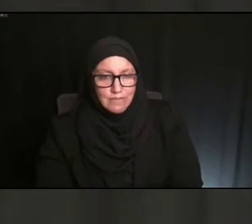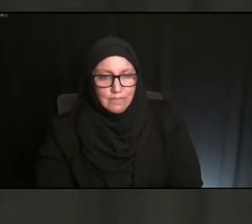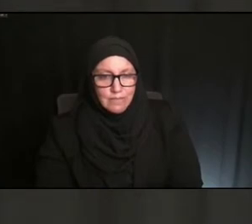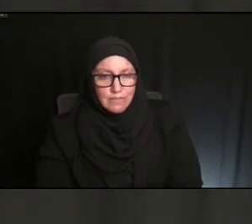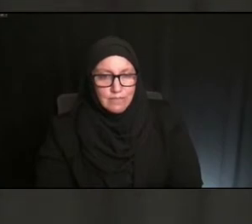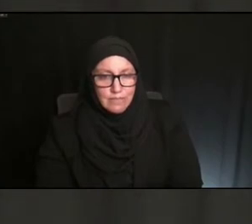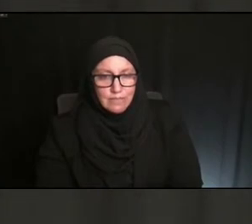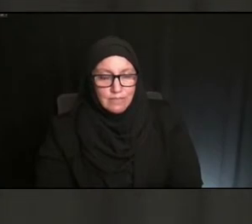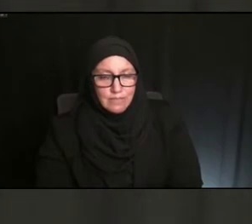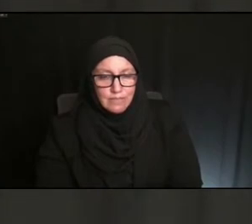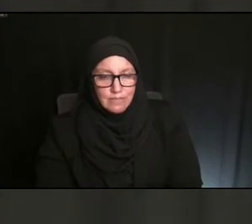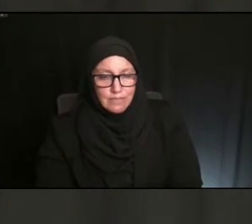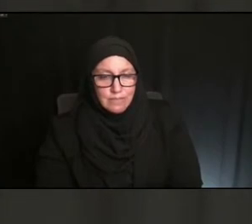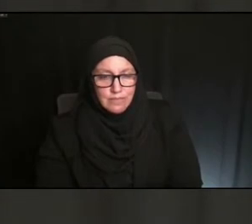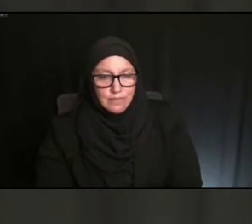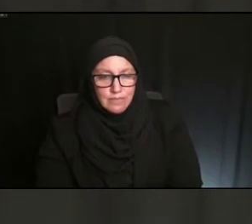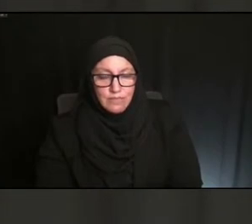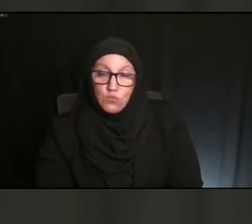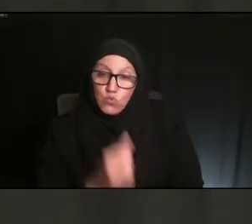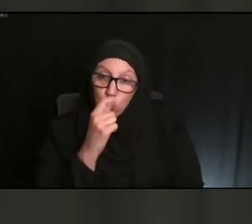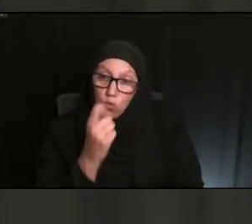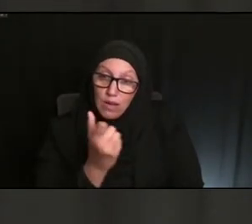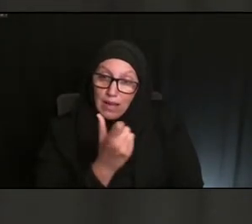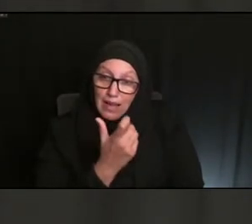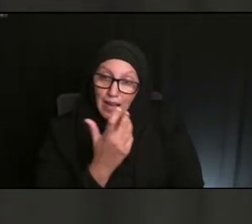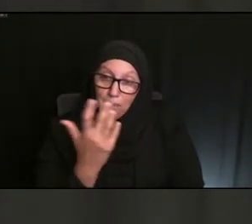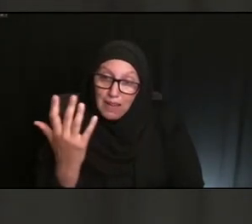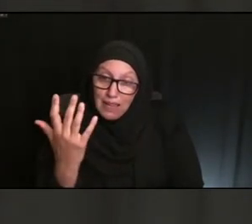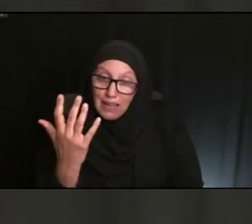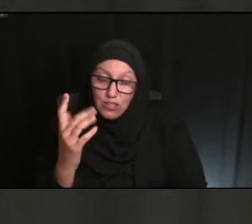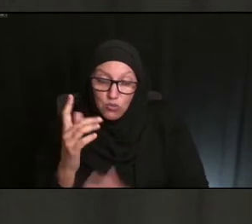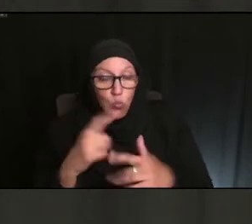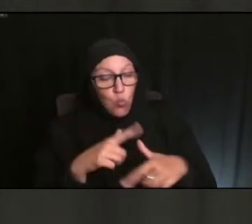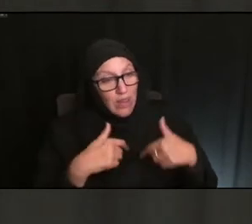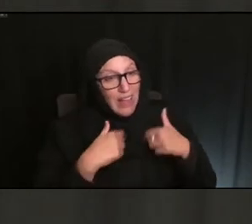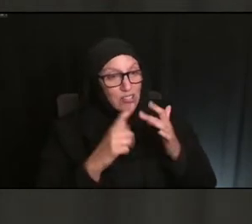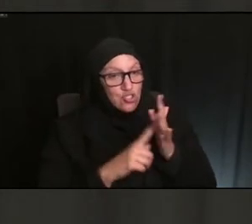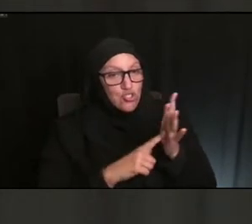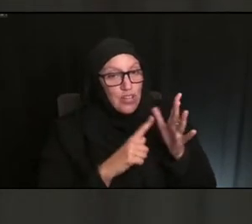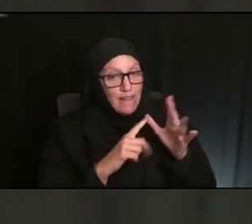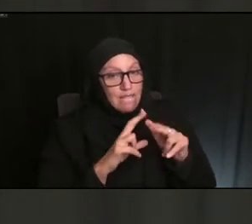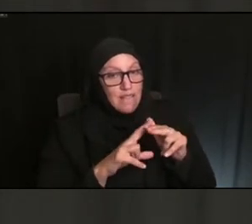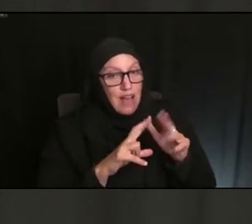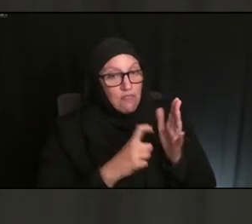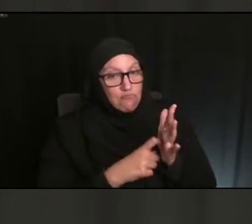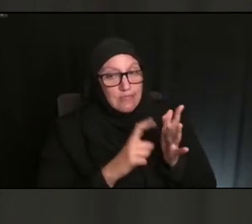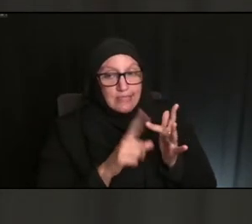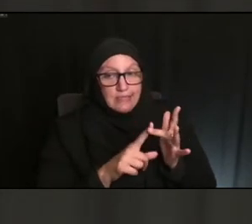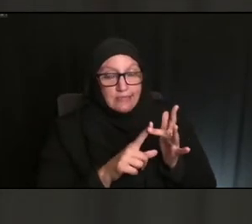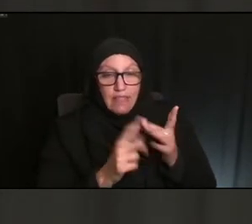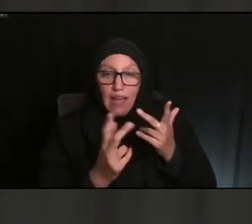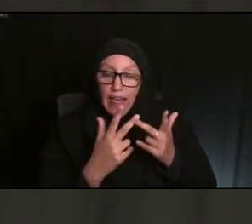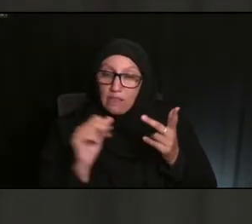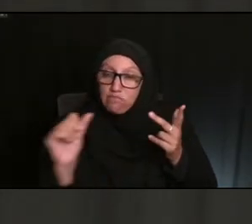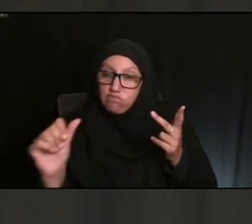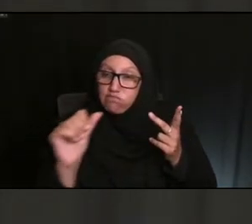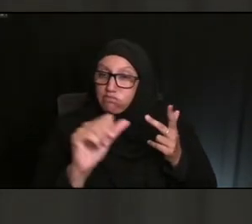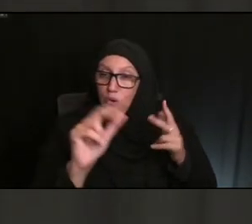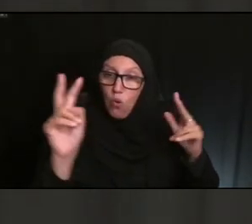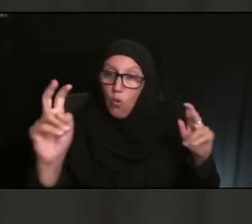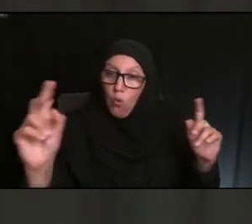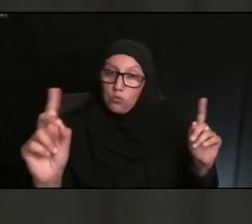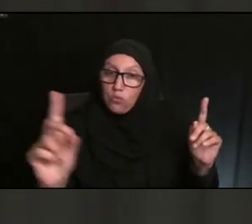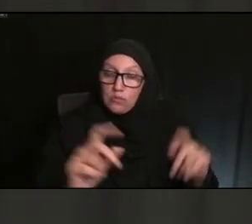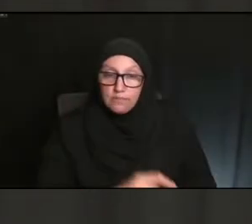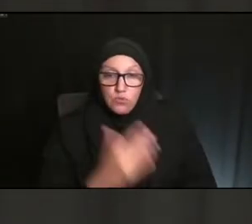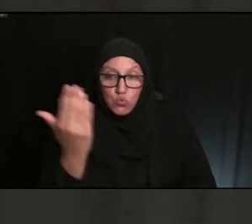did you know how many schools are the, we have with the Ja'fari school? The other Muslim schools, what are they called? Do you know them? Who knows